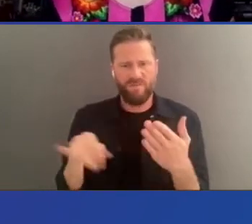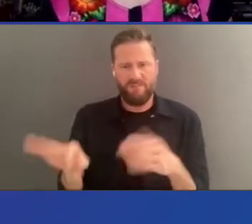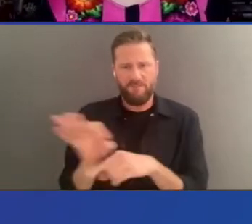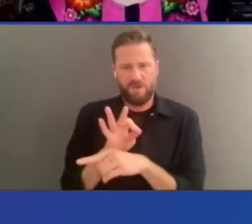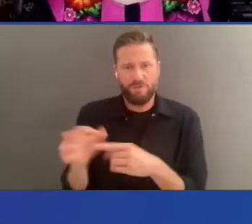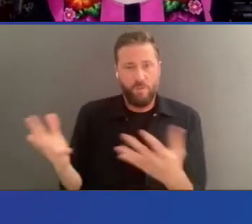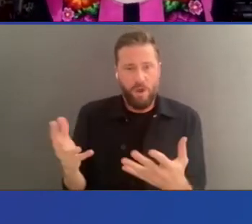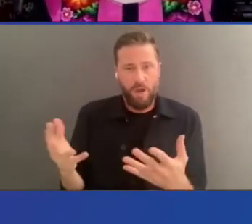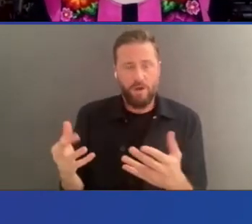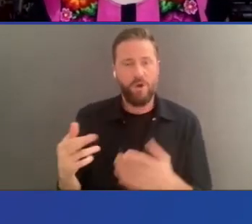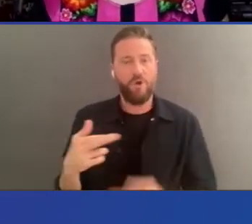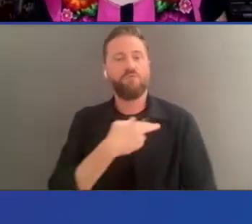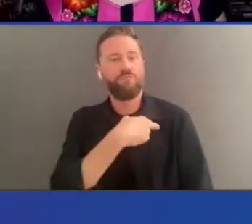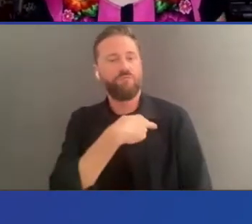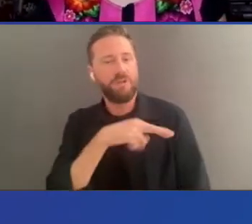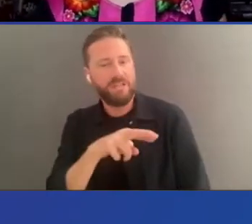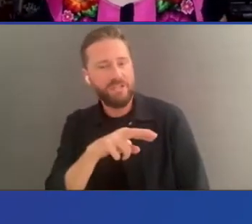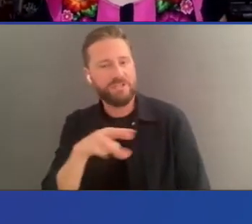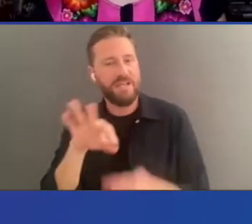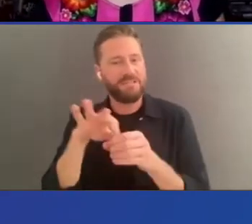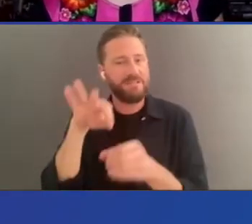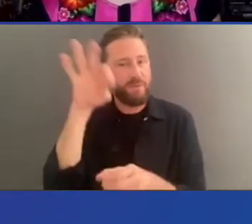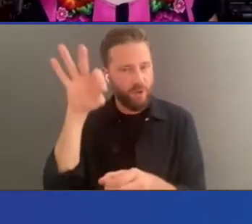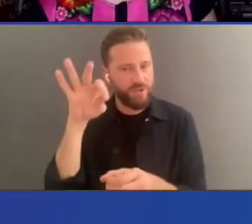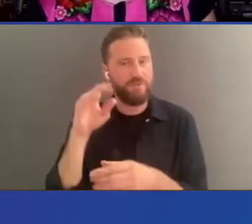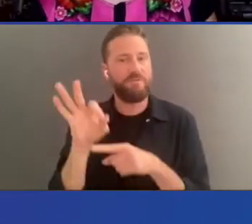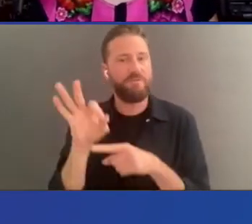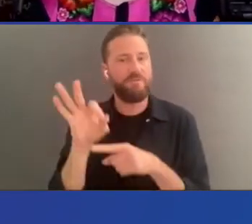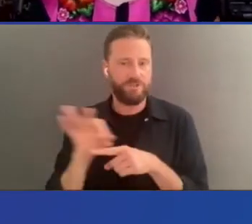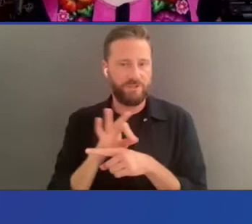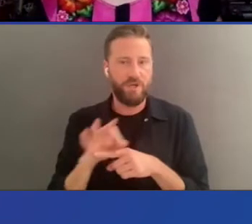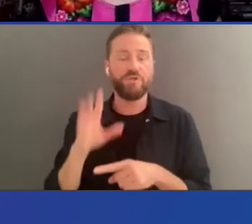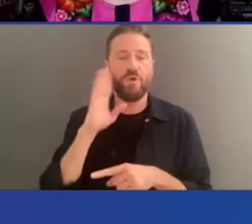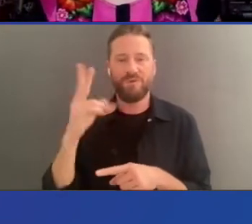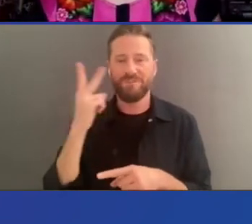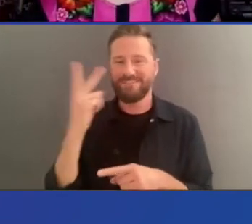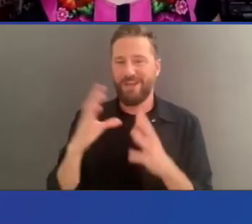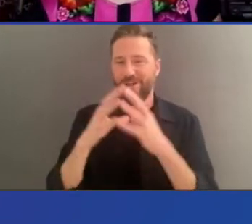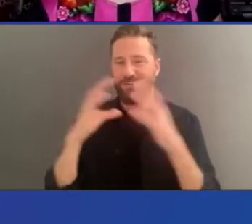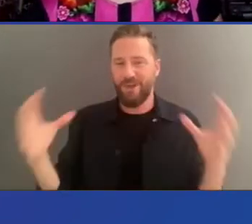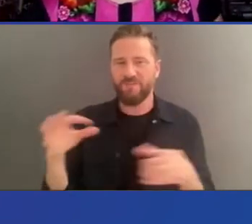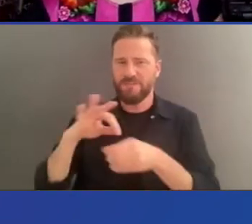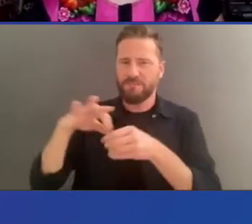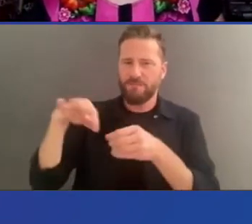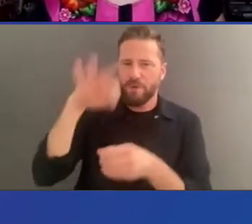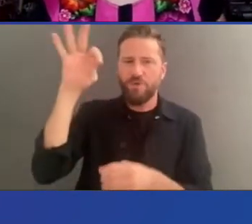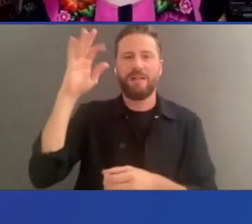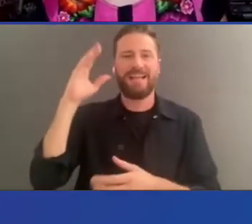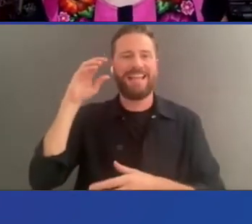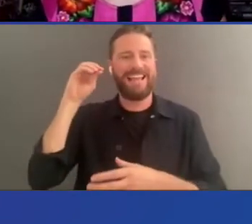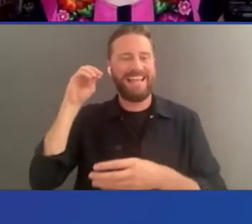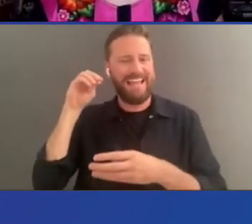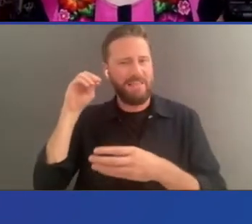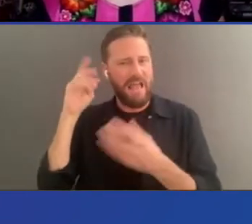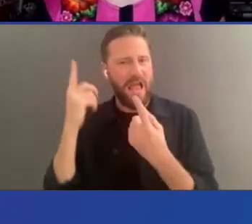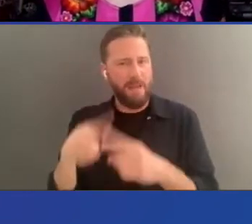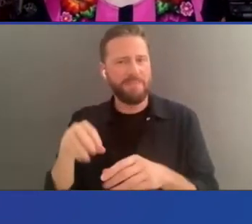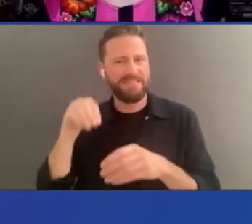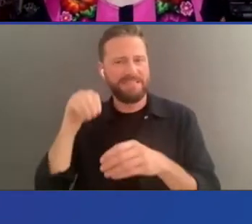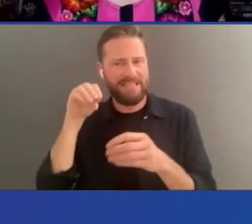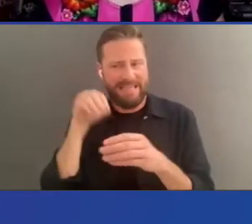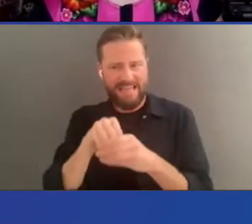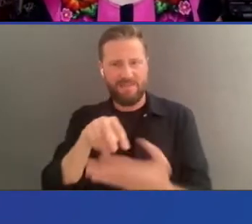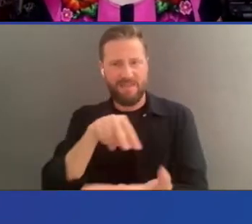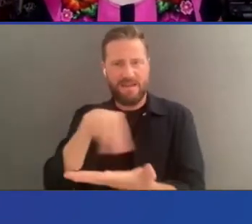been religious and spiritual. So you will find a lot of spirituality, a lot of things that go on inside of the